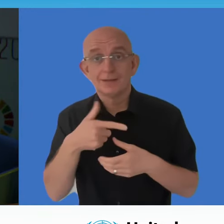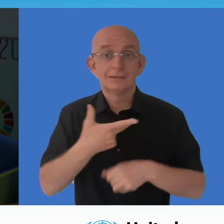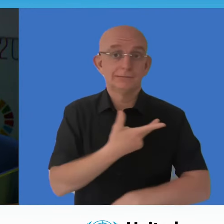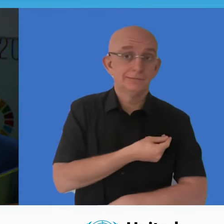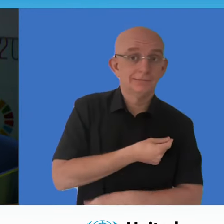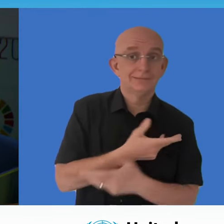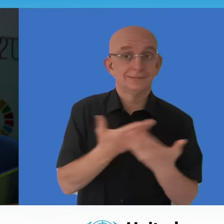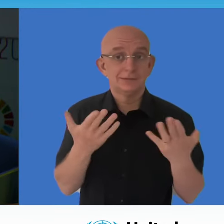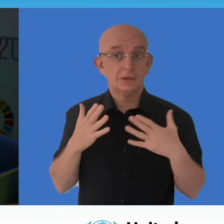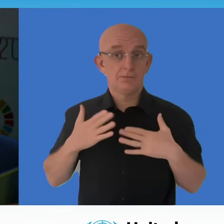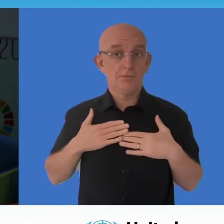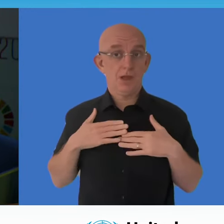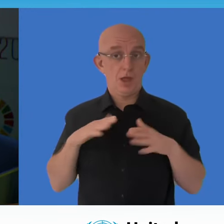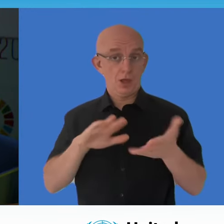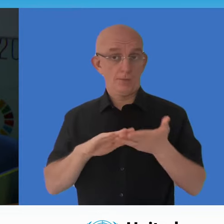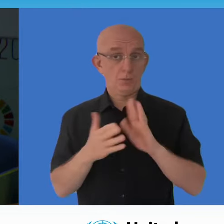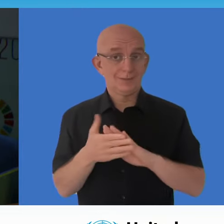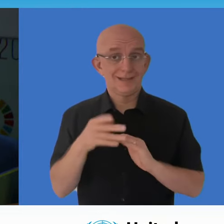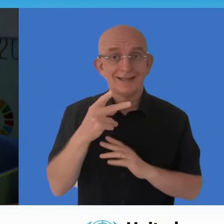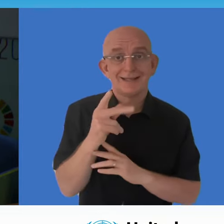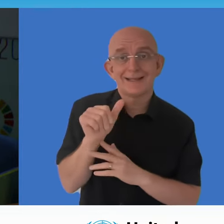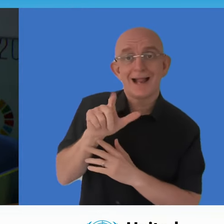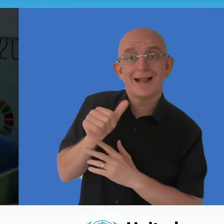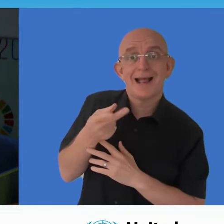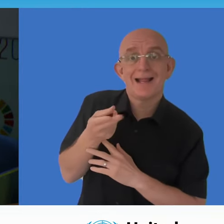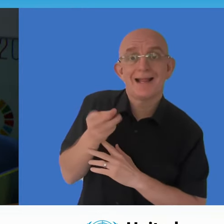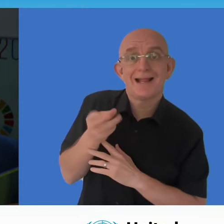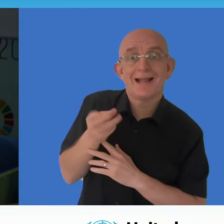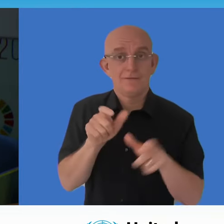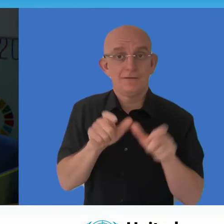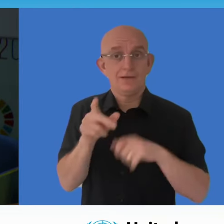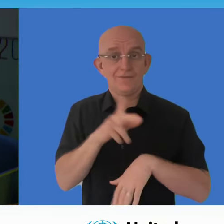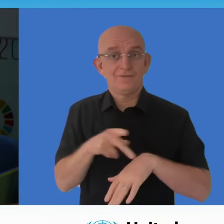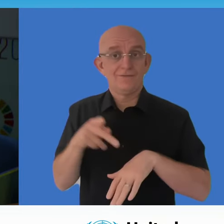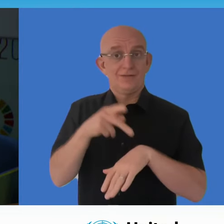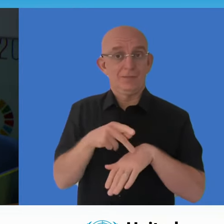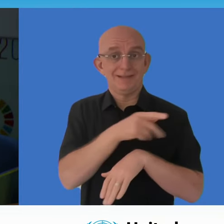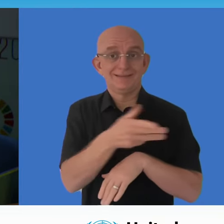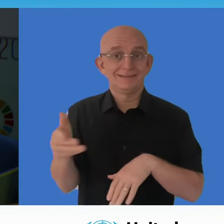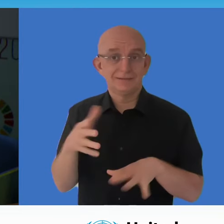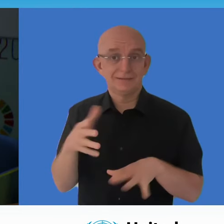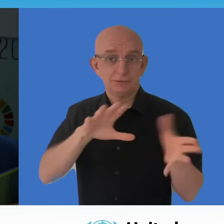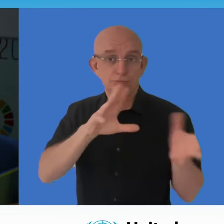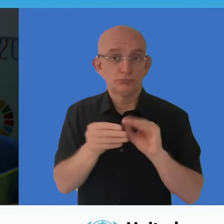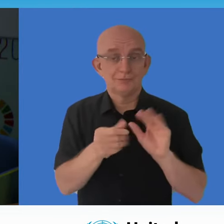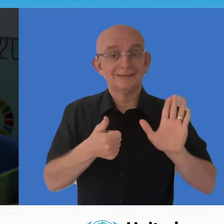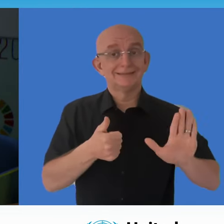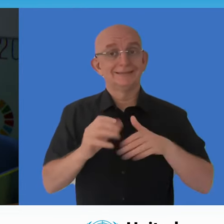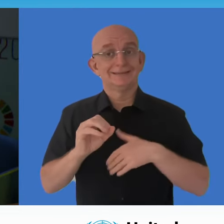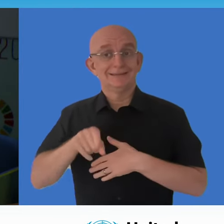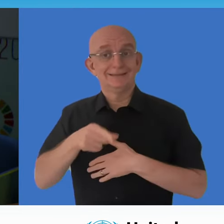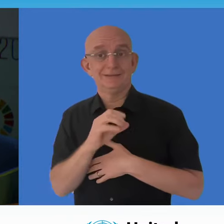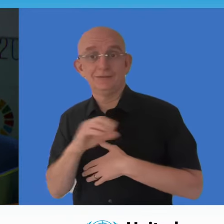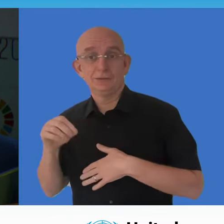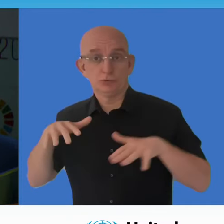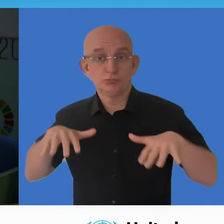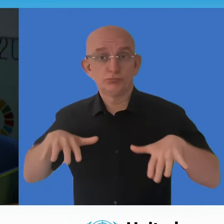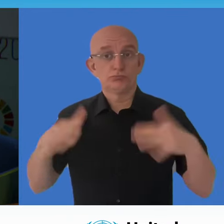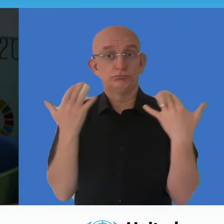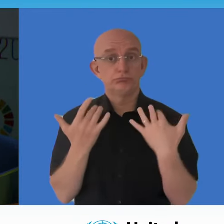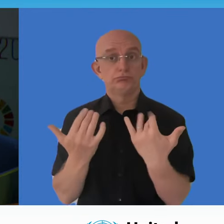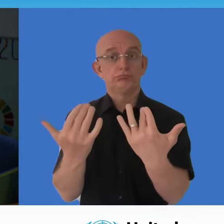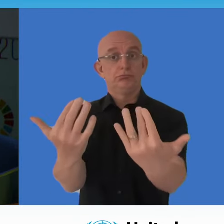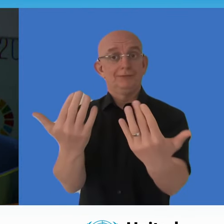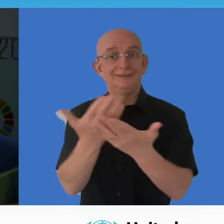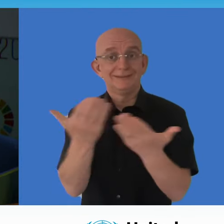60,000 hectares of land and forest for generations. We use our indigenous knowledge to manage our land and resources. This